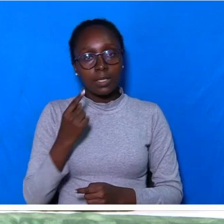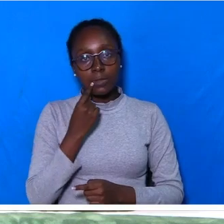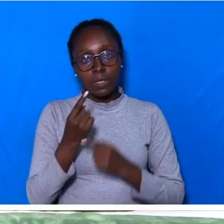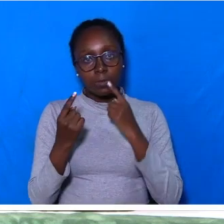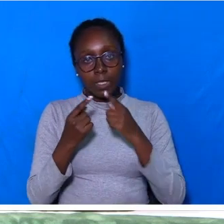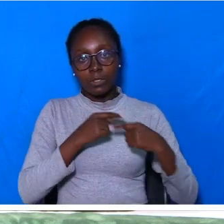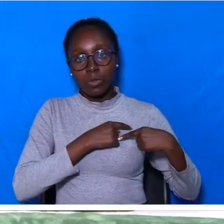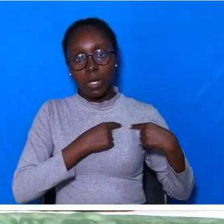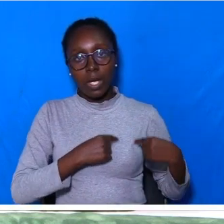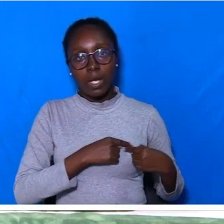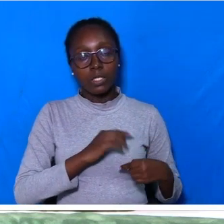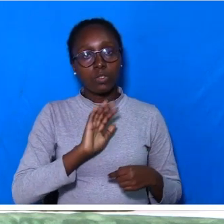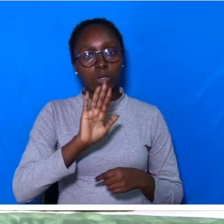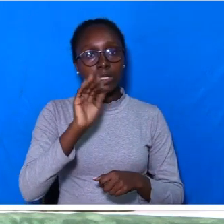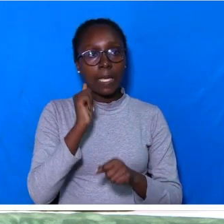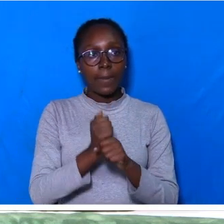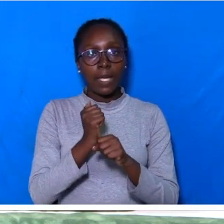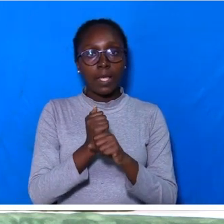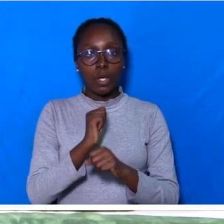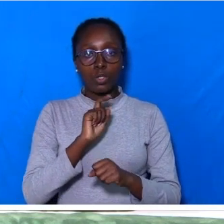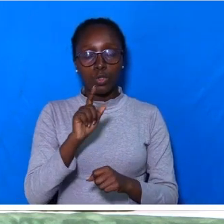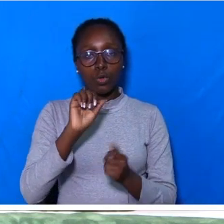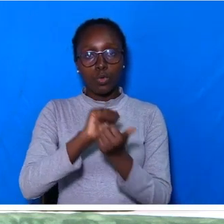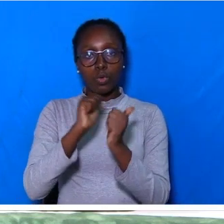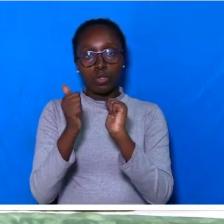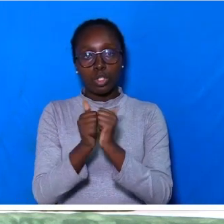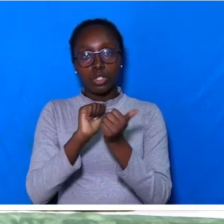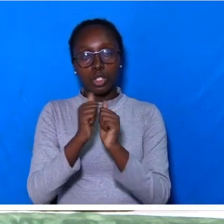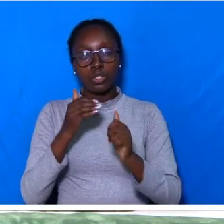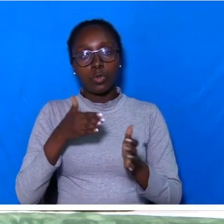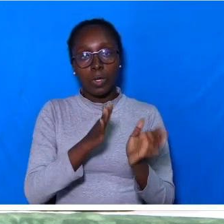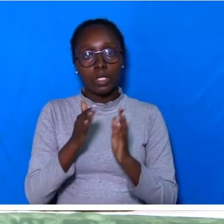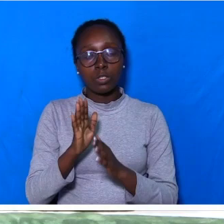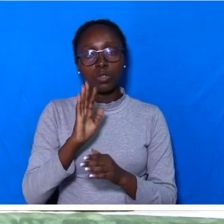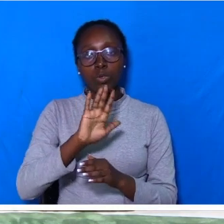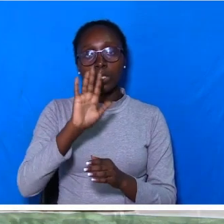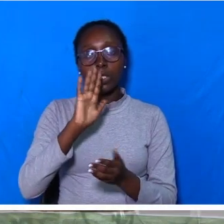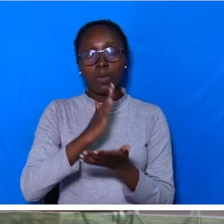mend your ways so that sin does not have a space in you. We share this